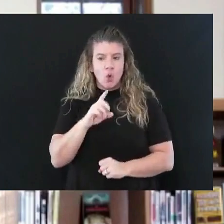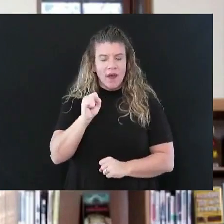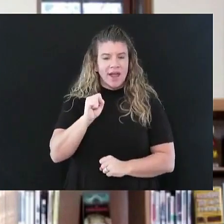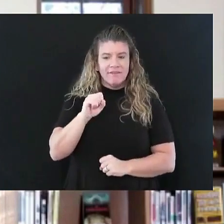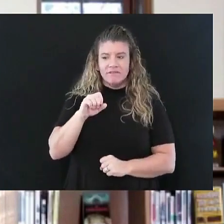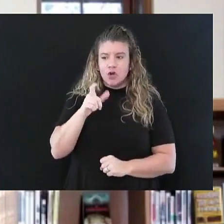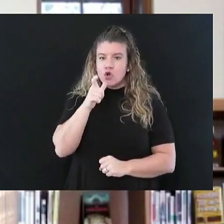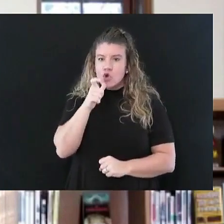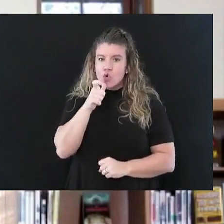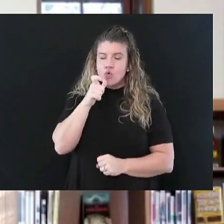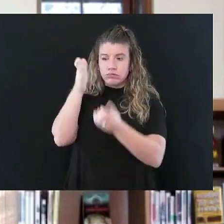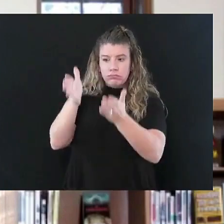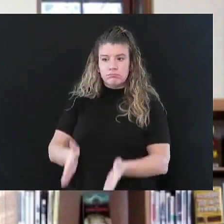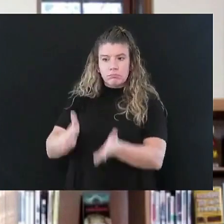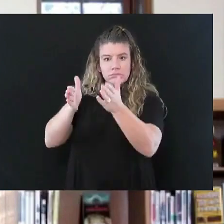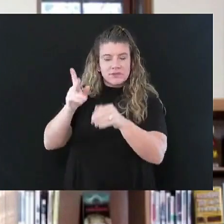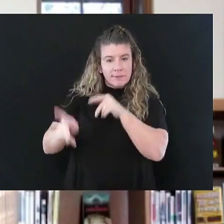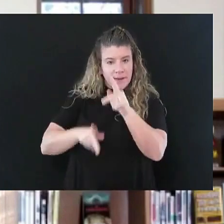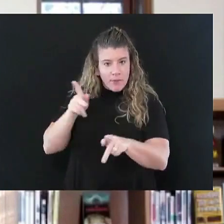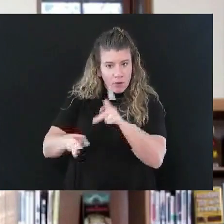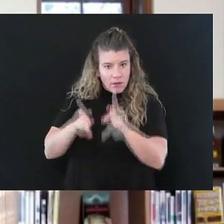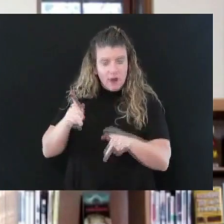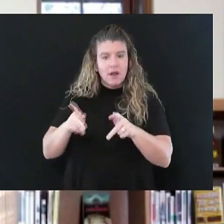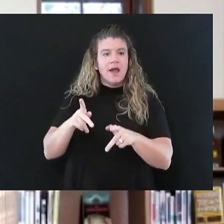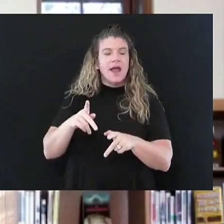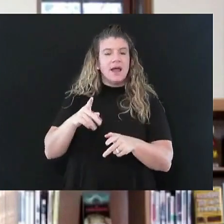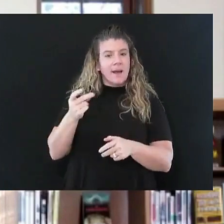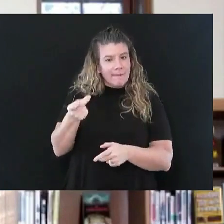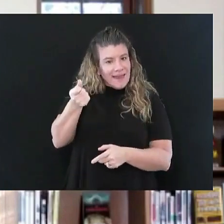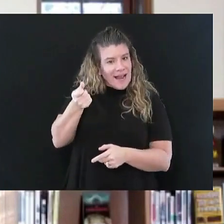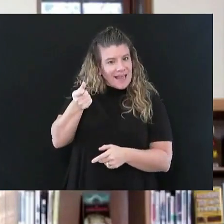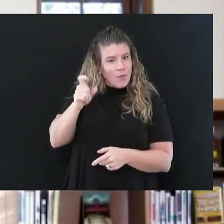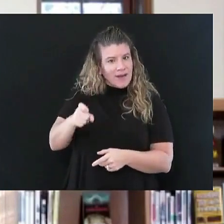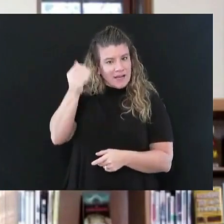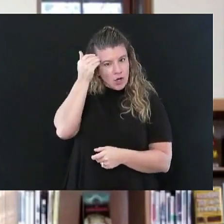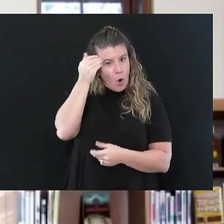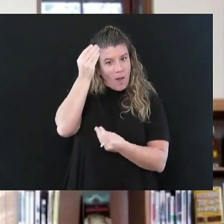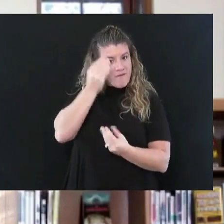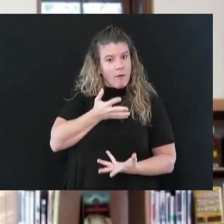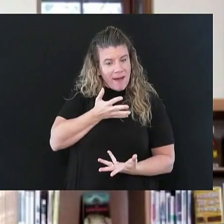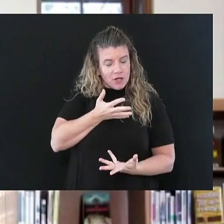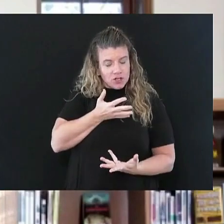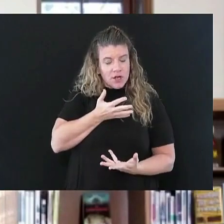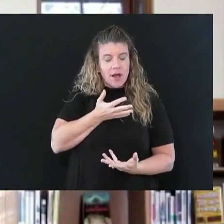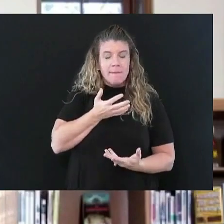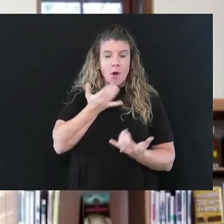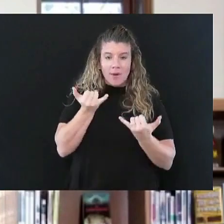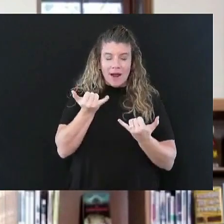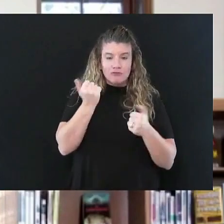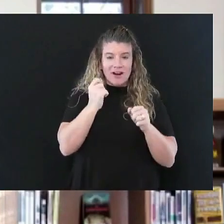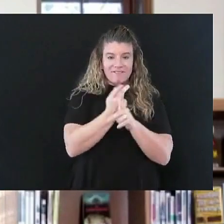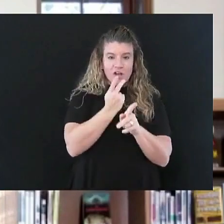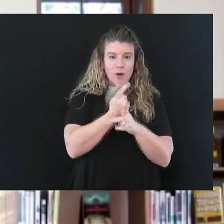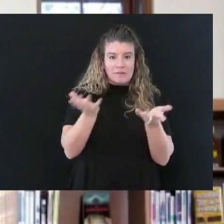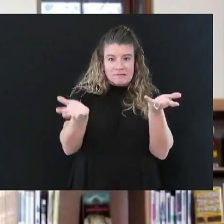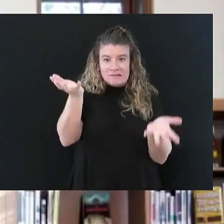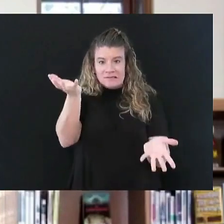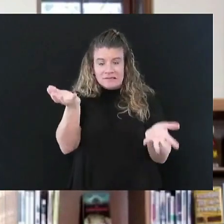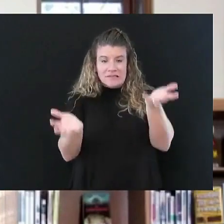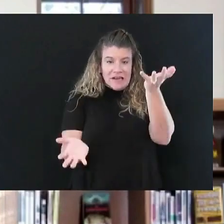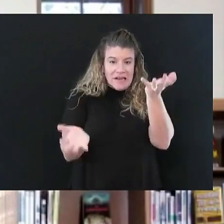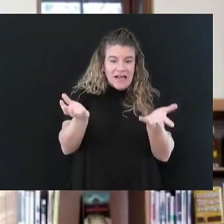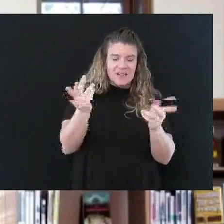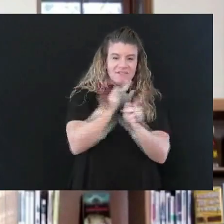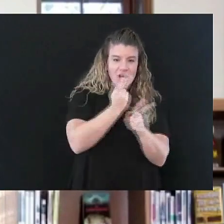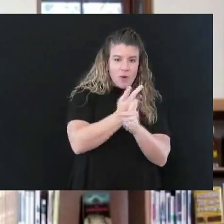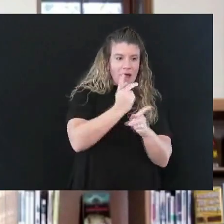who these individuals are immediately as it should be. But all these checks and balances are in place so that